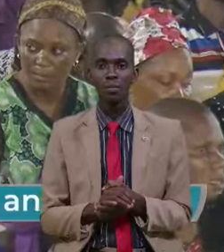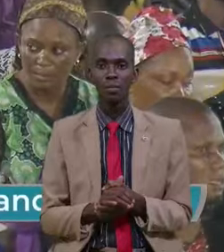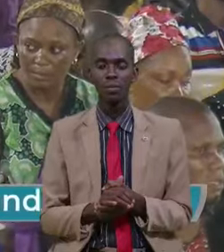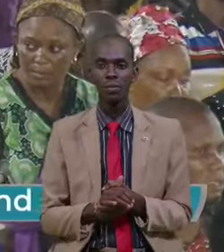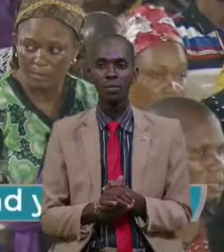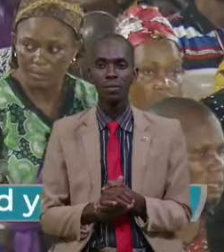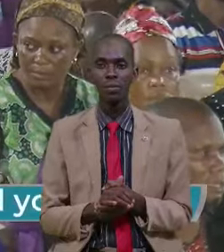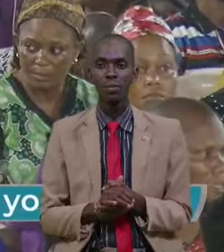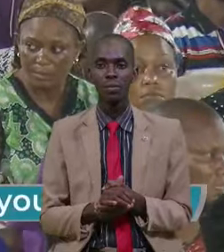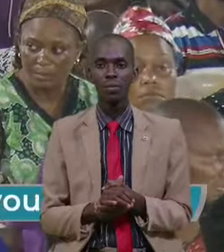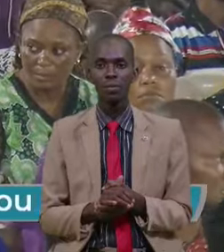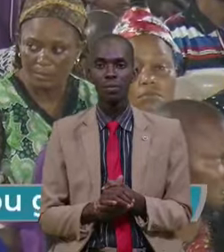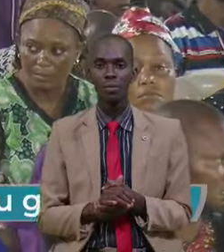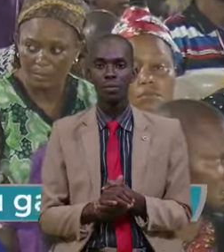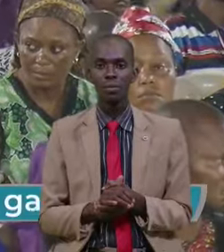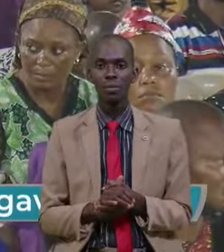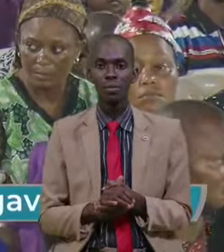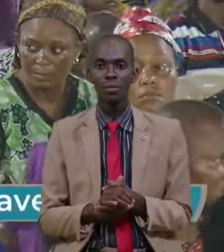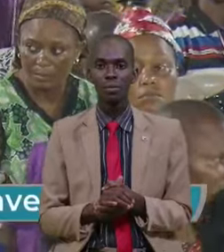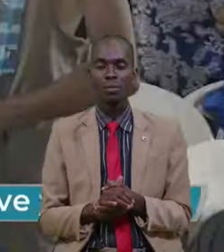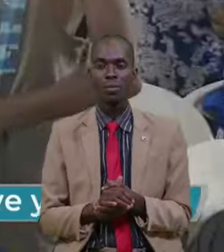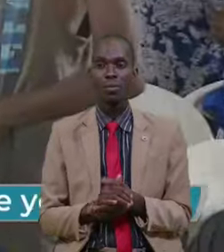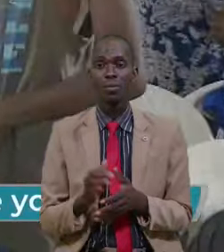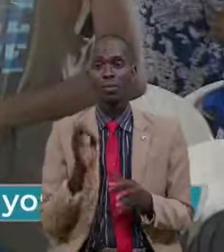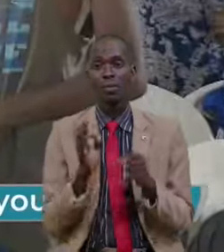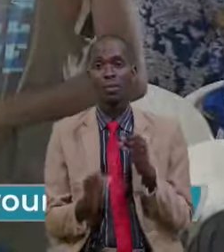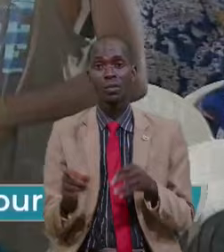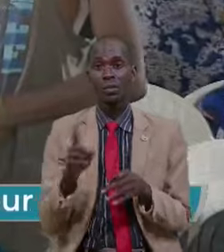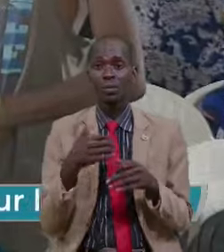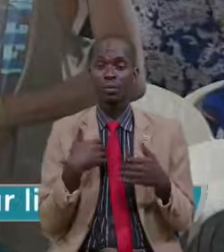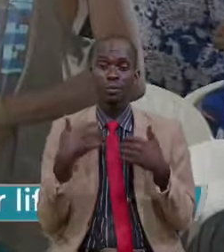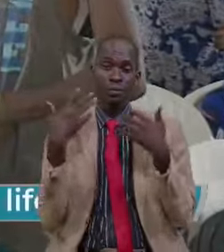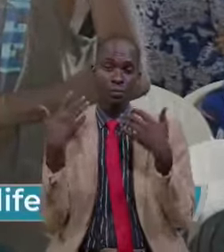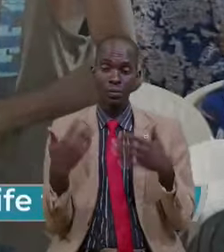If you are true, please wave the flag. Let me see you.